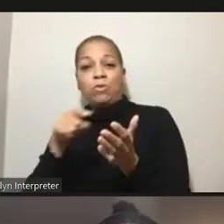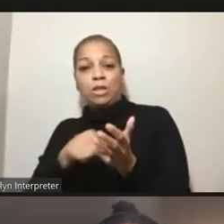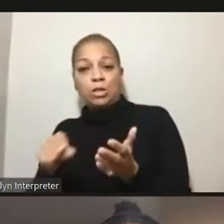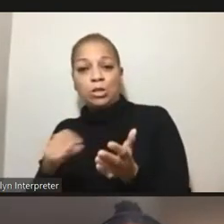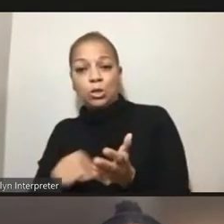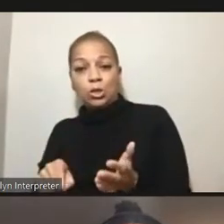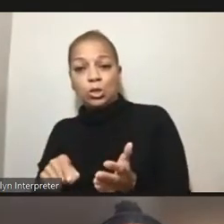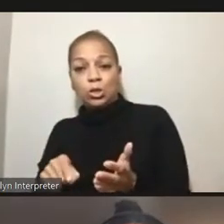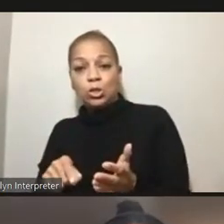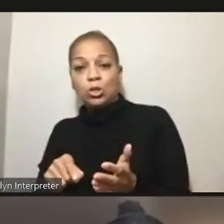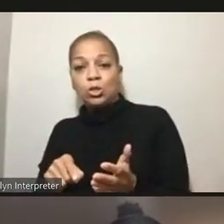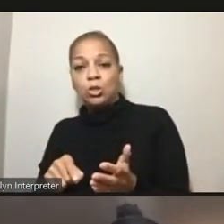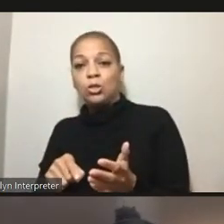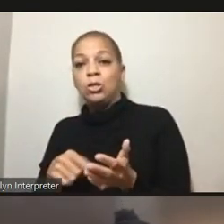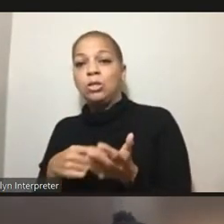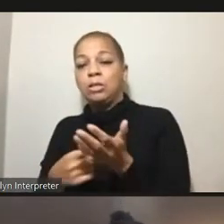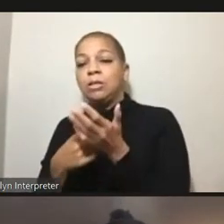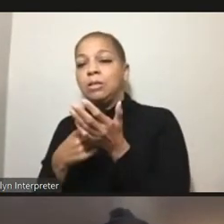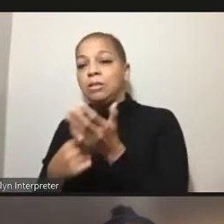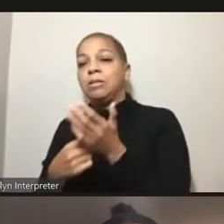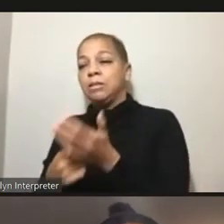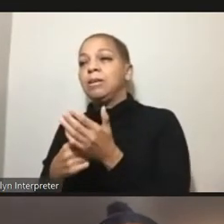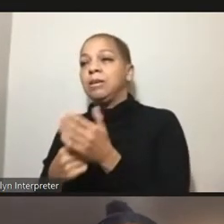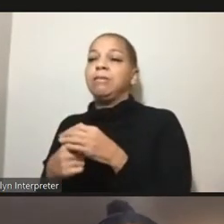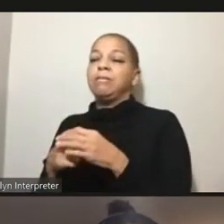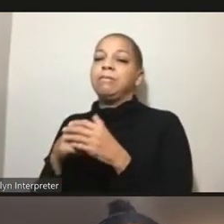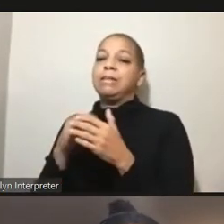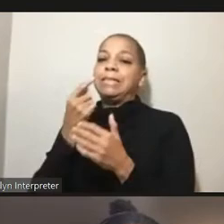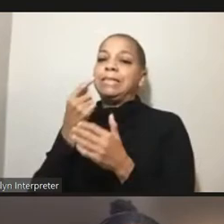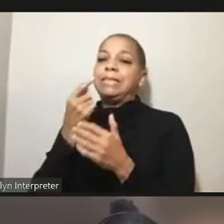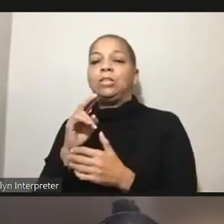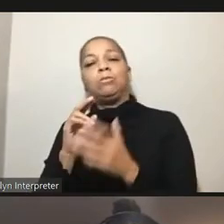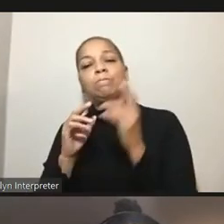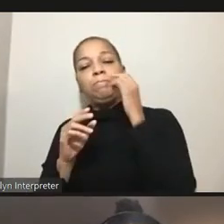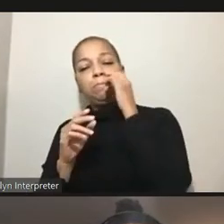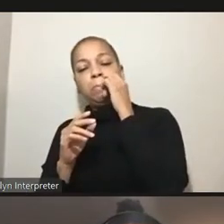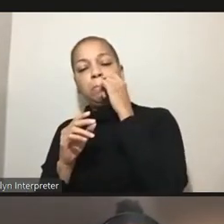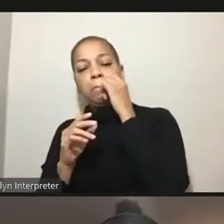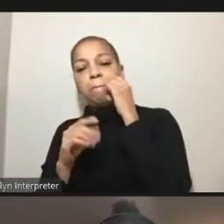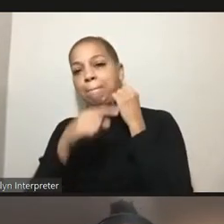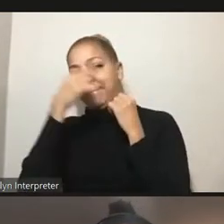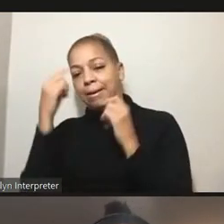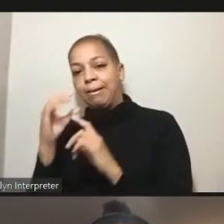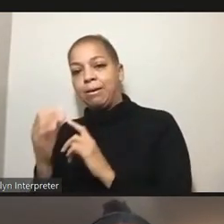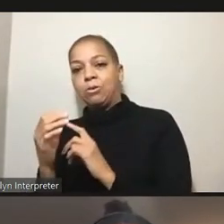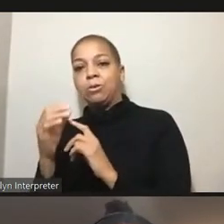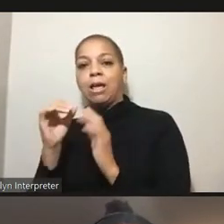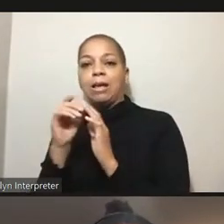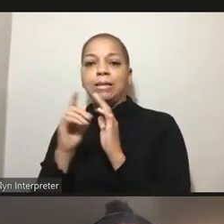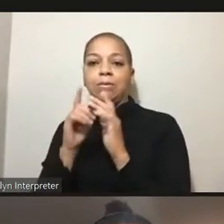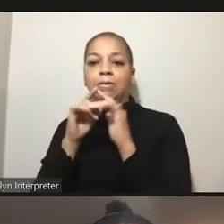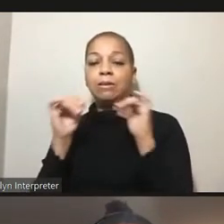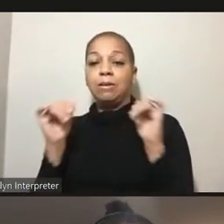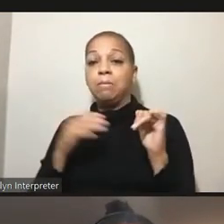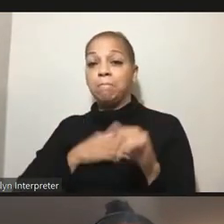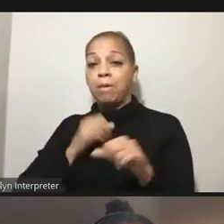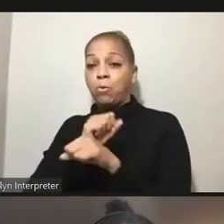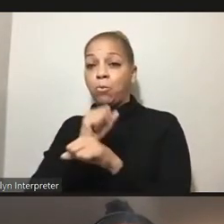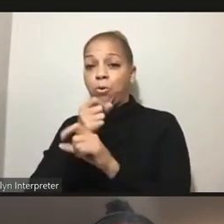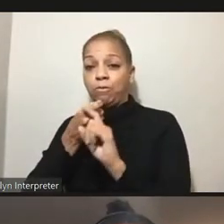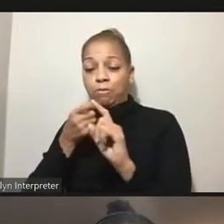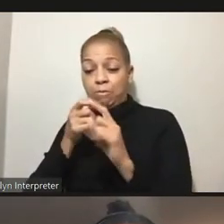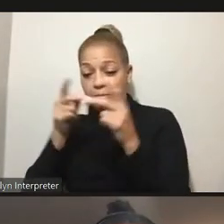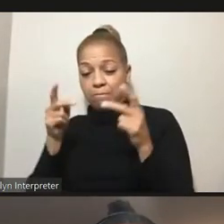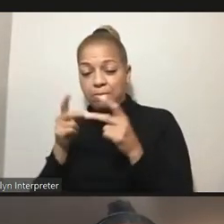race and gender-based trauma on Black identity, Black cultural production, and Black media. My work comes from a space of understanding